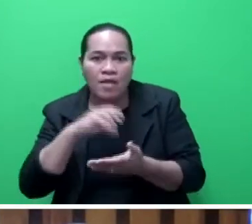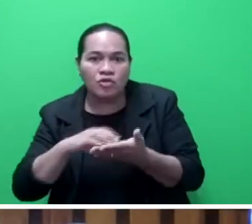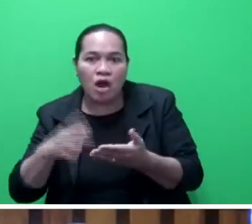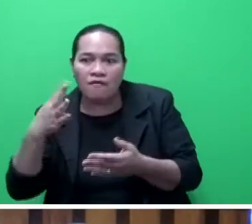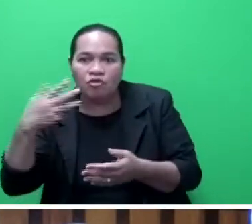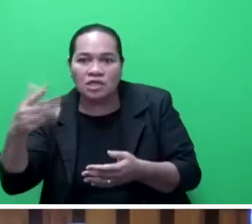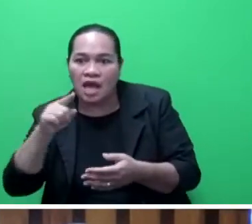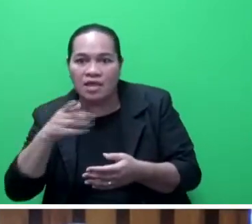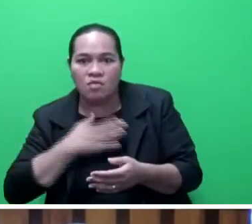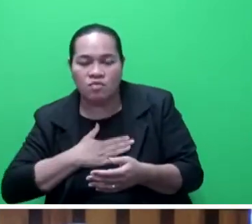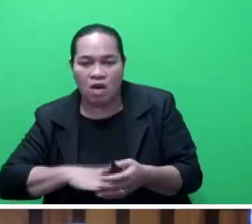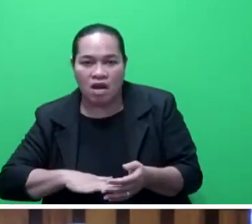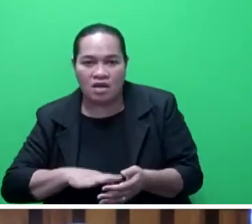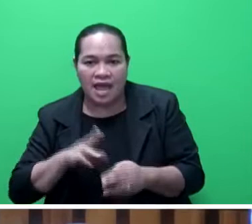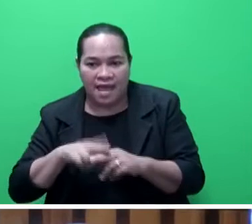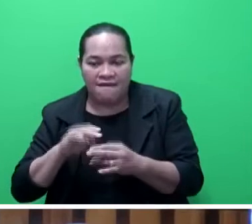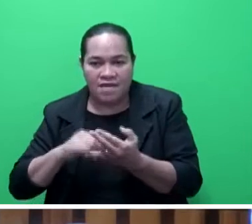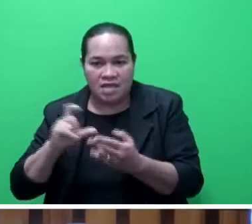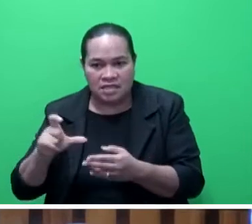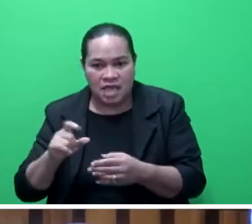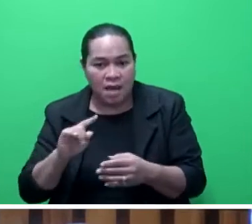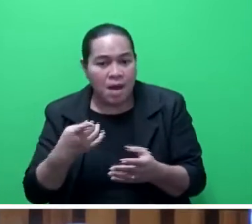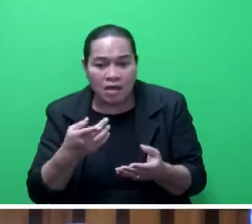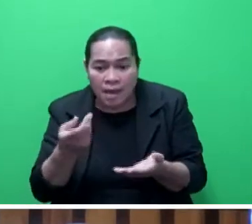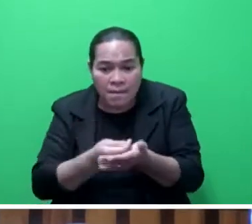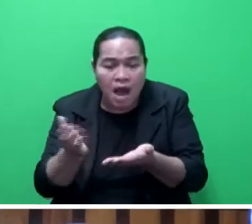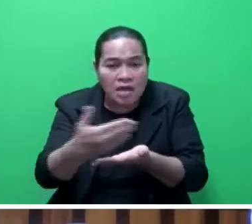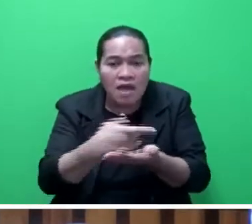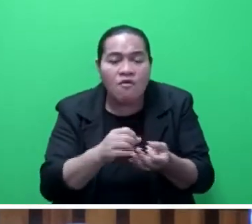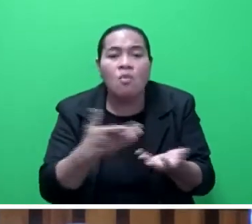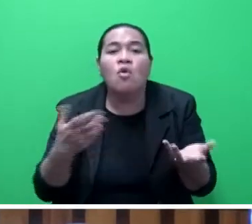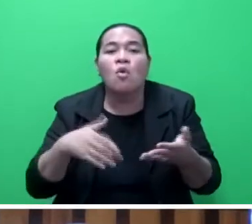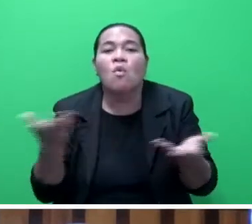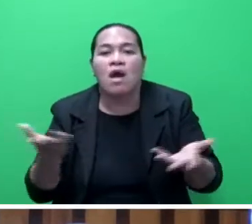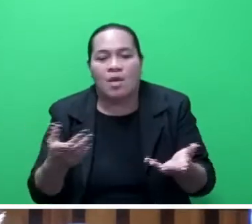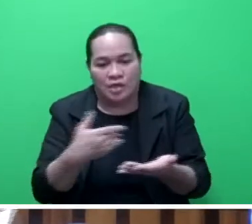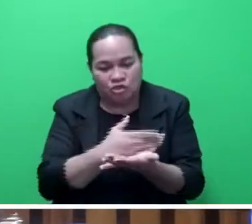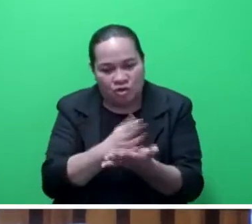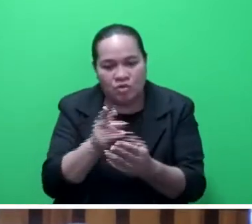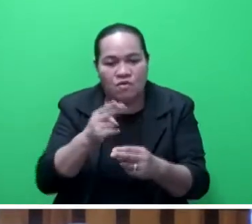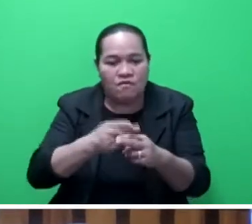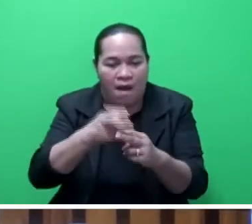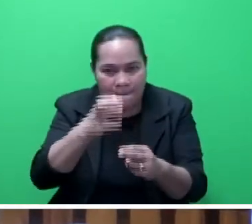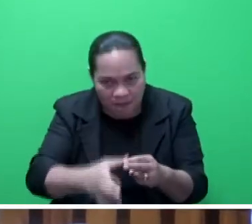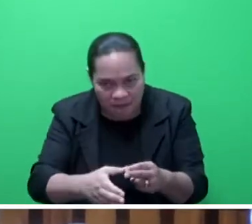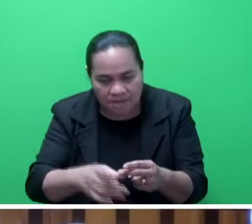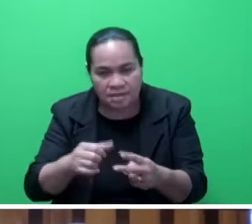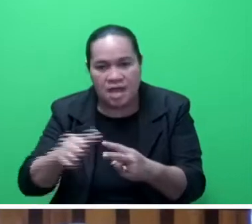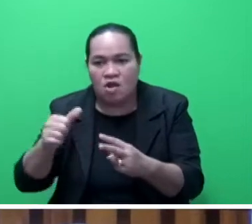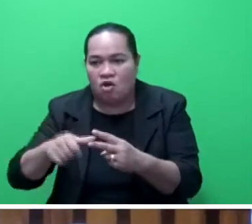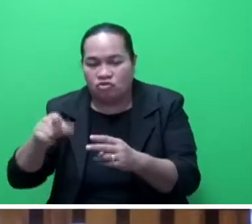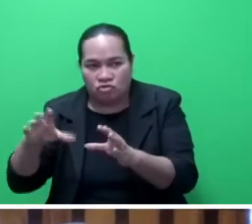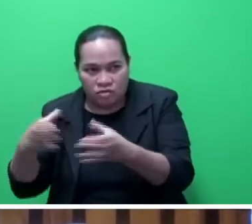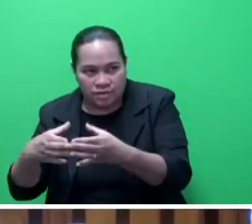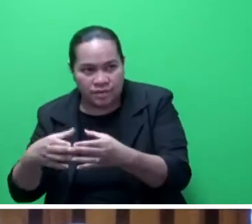wanted. Where will the proceeds go? All proceeds generated from the sale of sugar are shared between the growers and the miller through what we